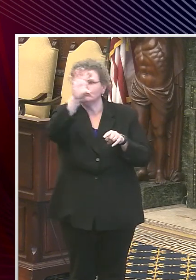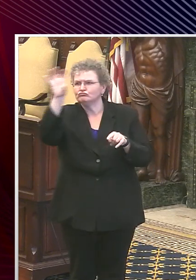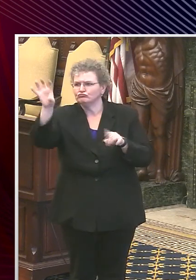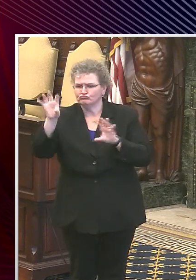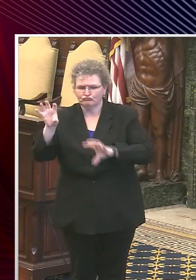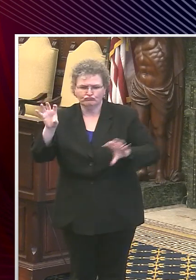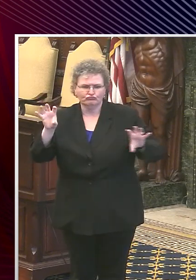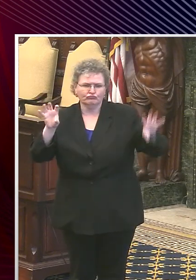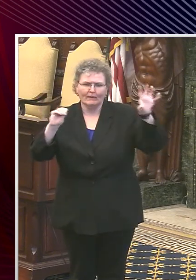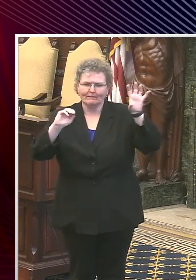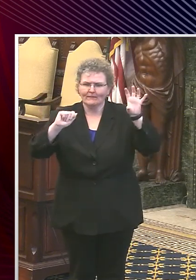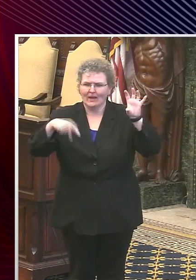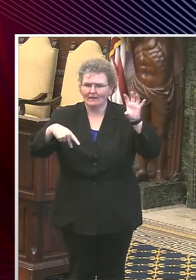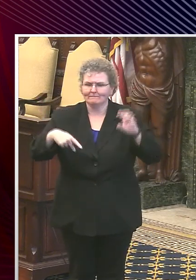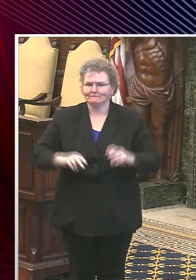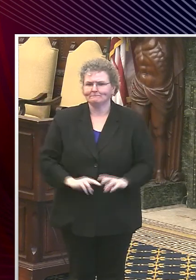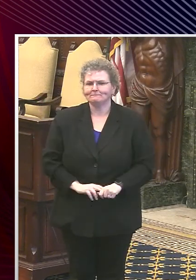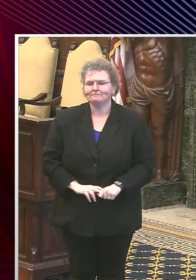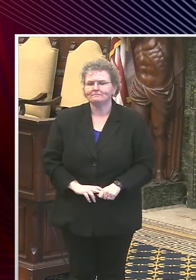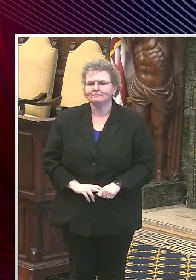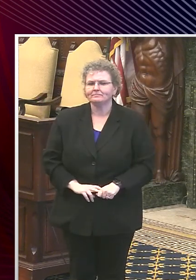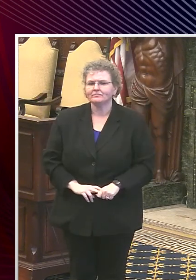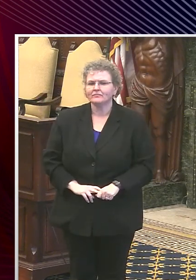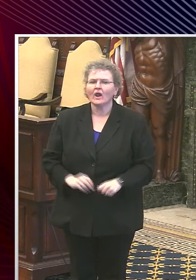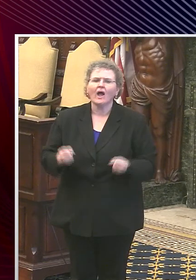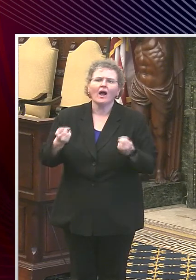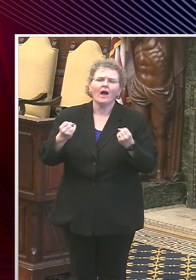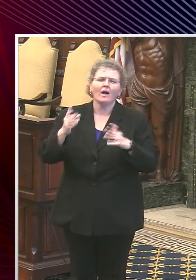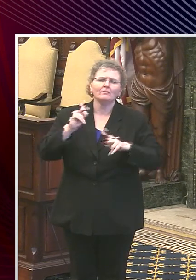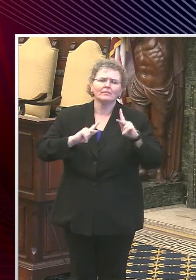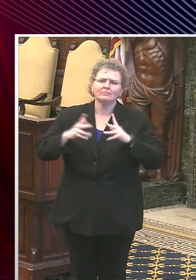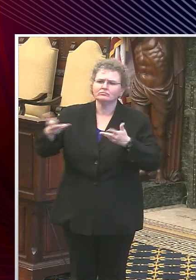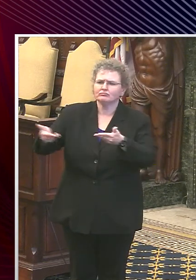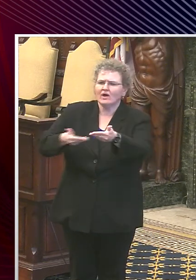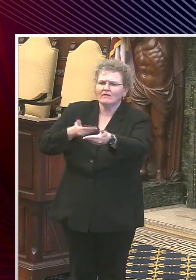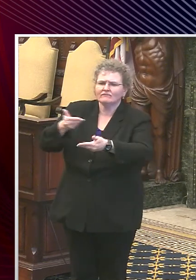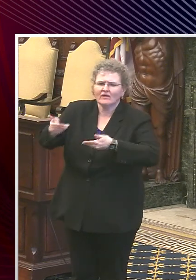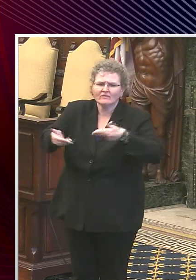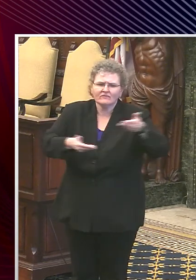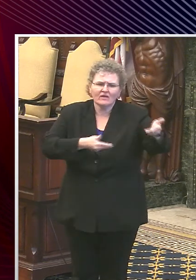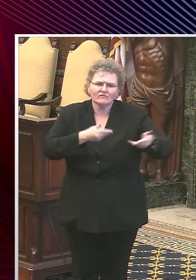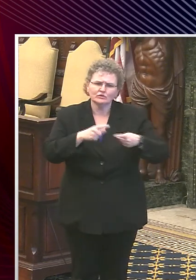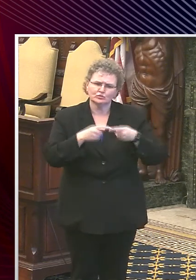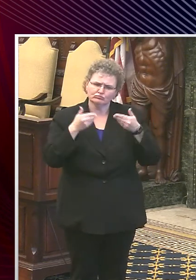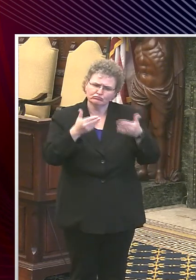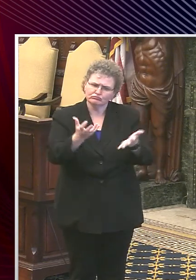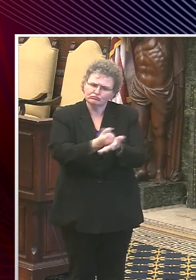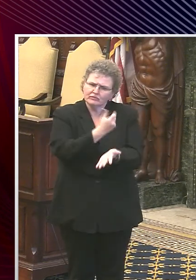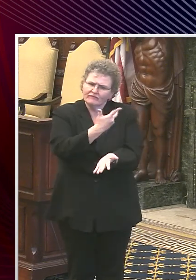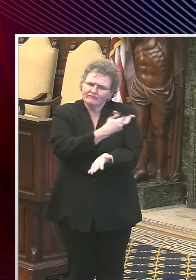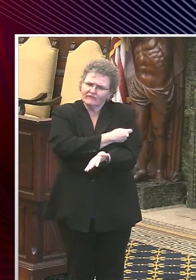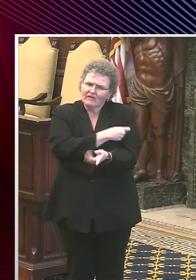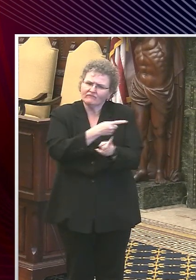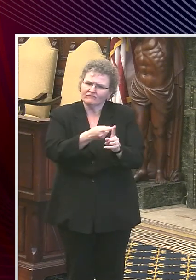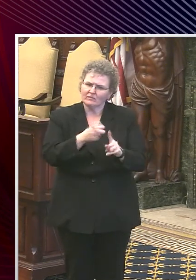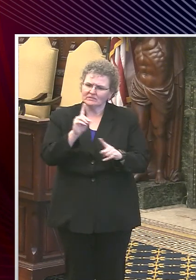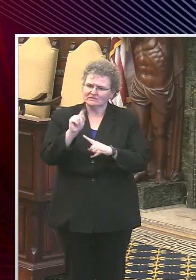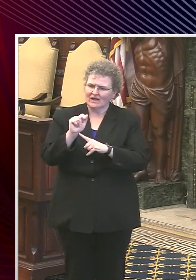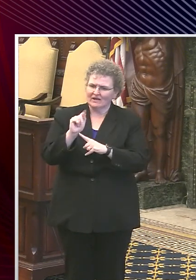last question. Do you have any idea of how many people have been invited through the vaccine interest database to get a vaccine so